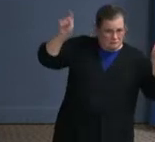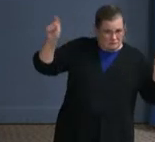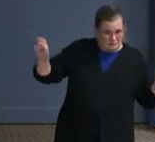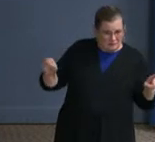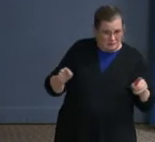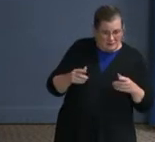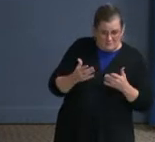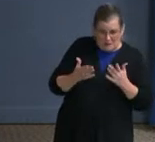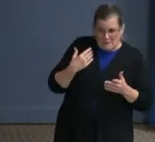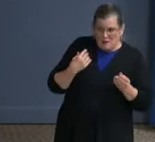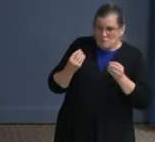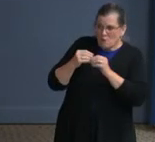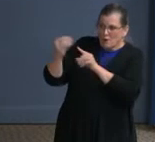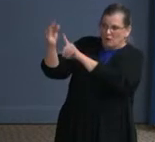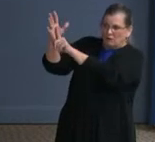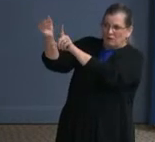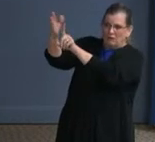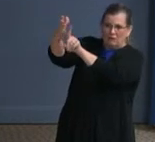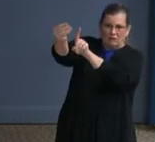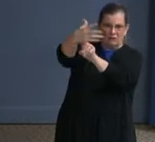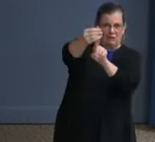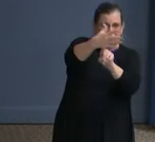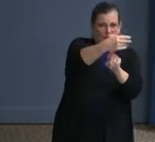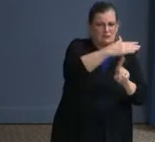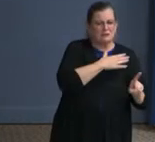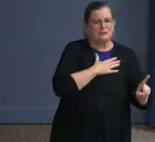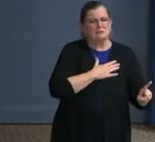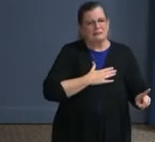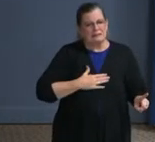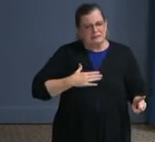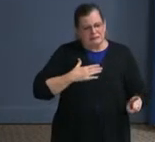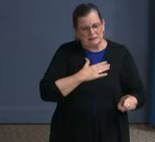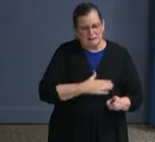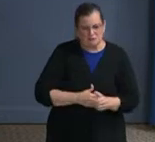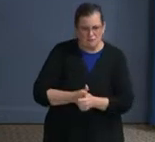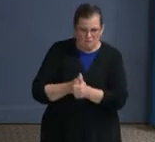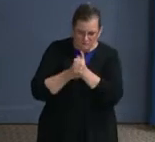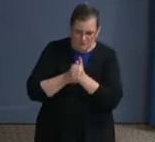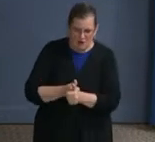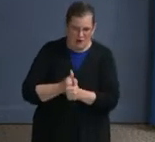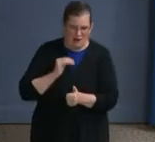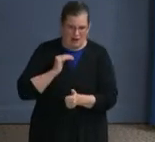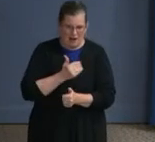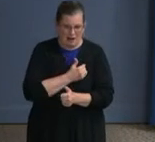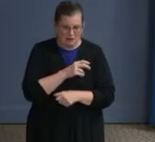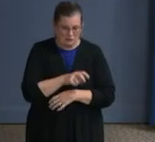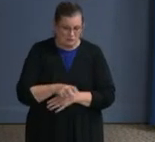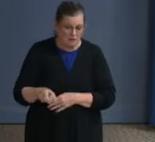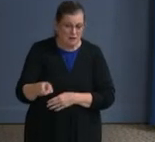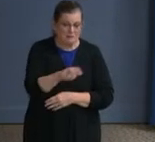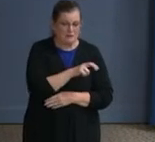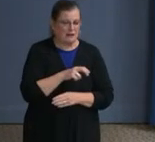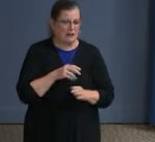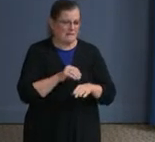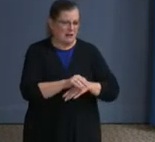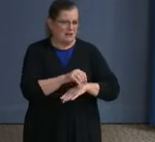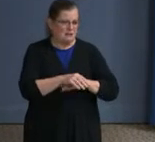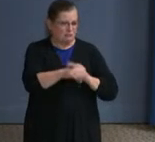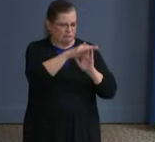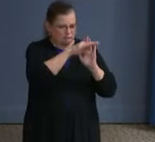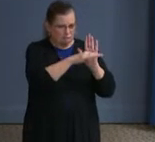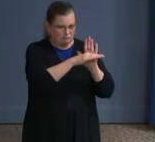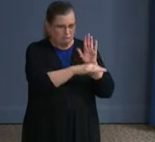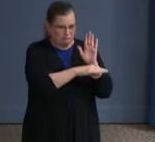per 100,000, please follow our travel advisory. They should limit their